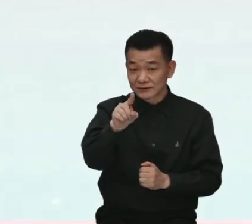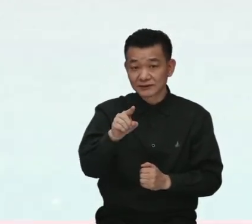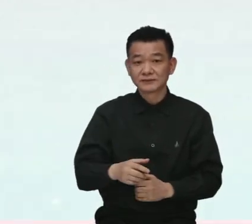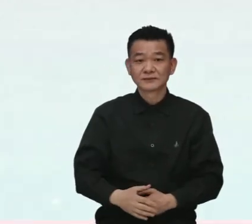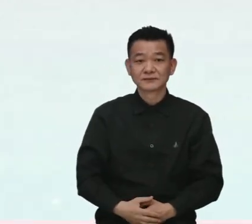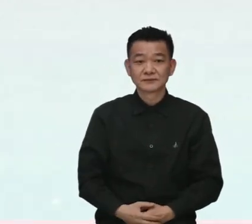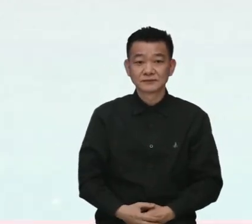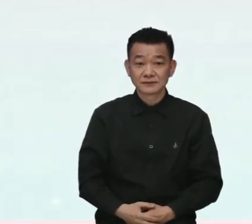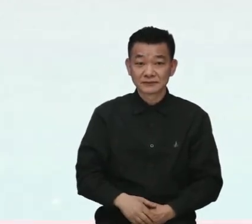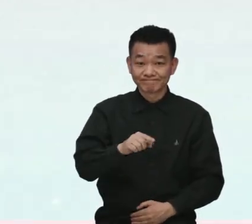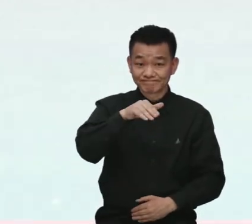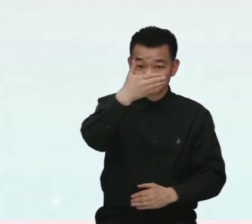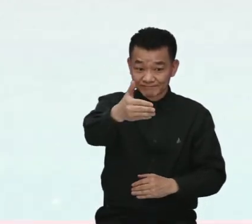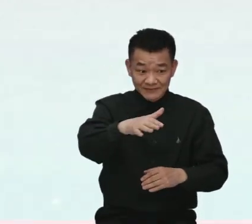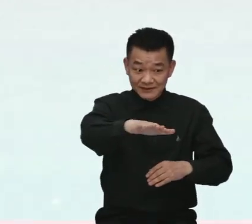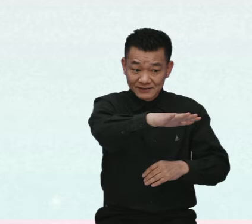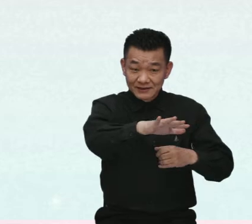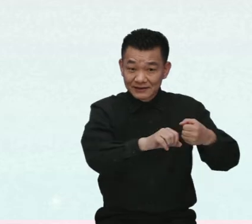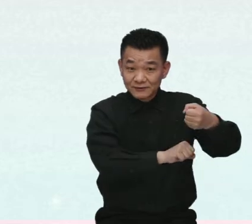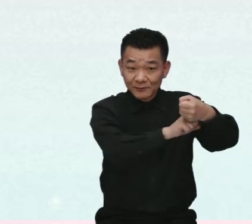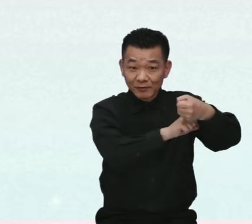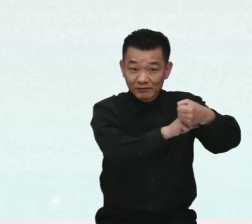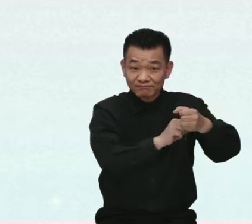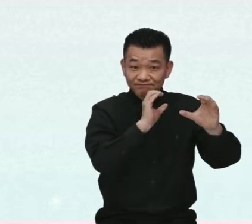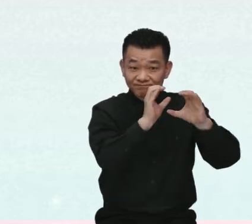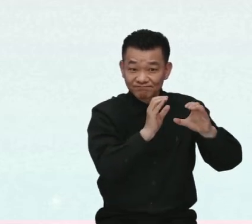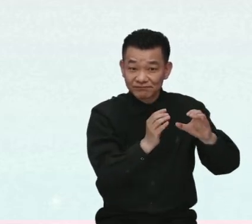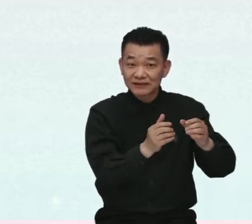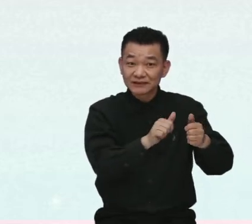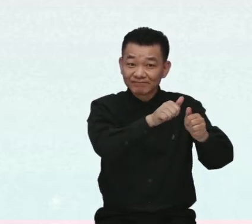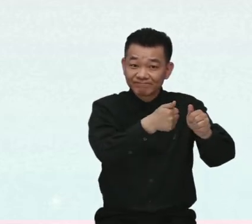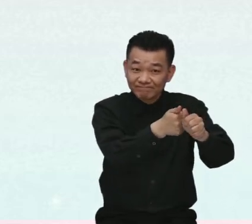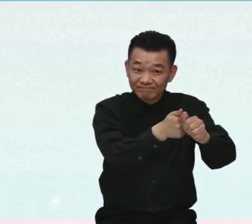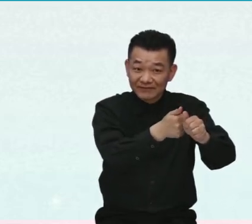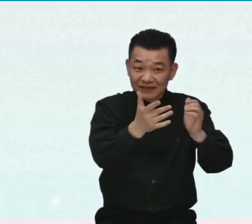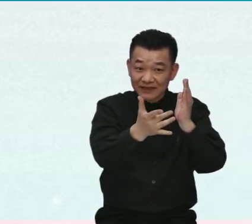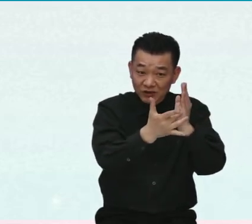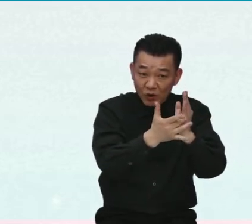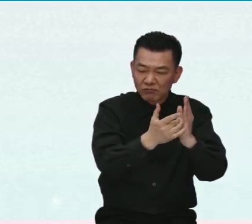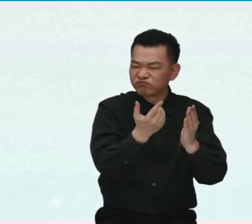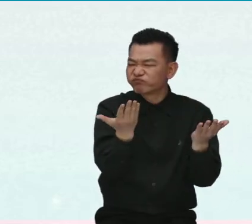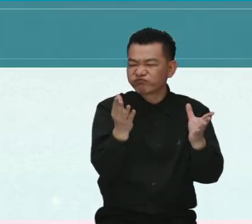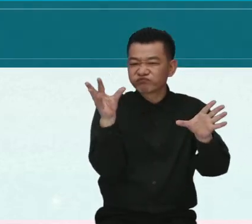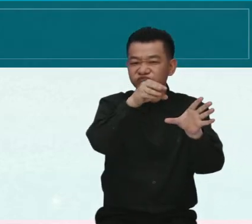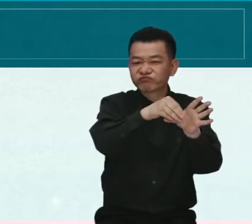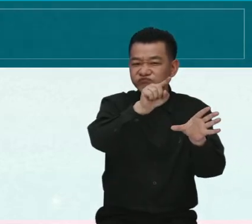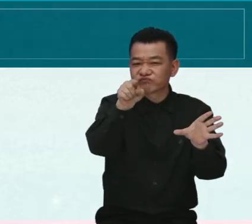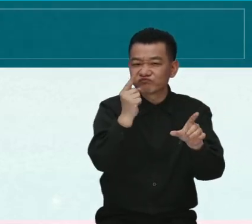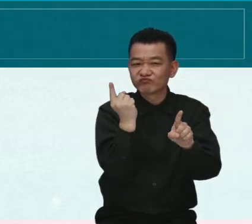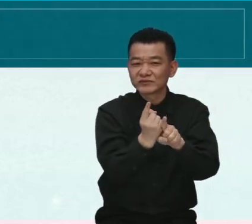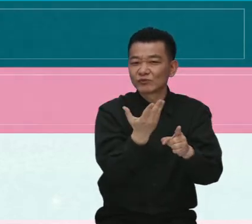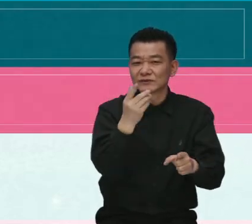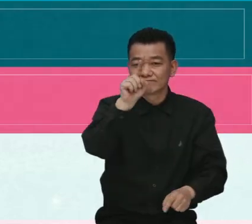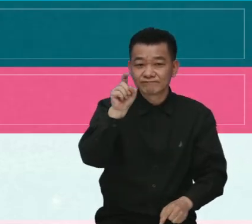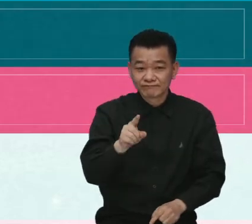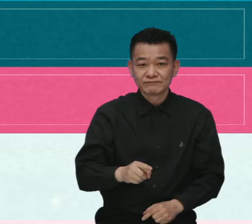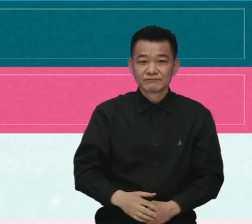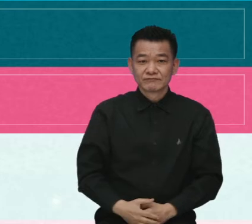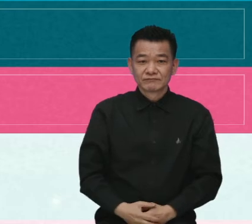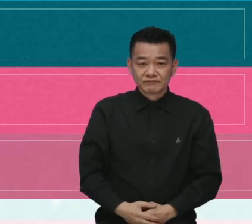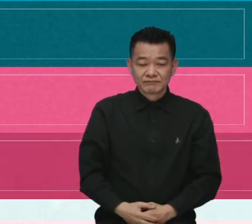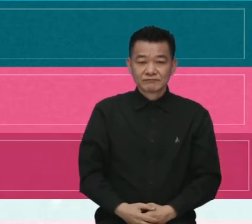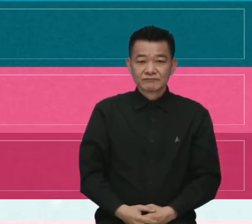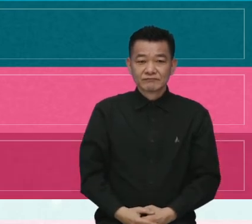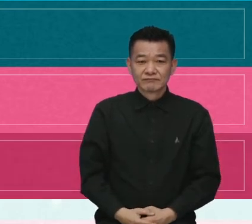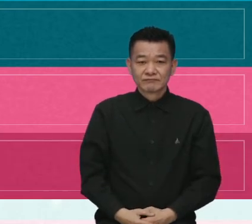Shall we solve a quiz? Which category would the following fit into? Among live assistants, intermediaries, mobility